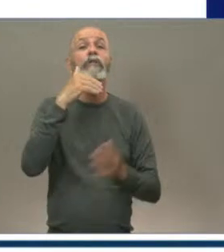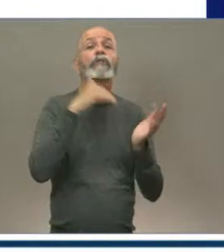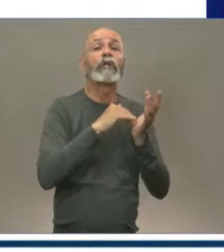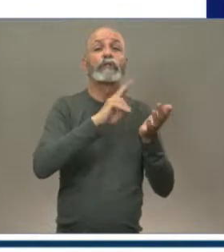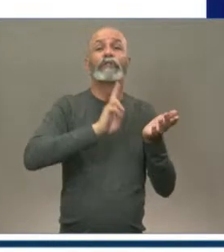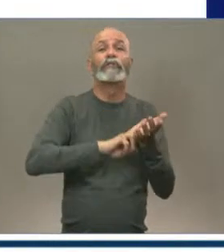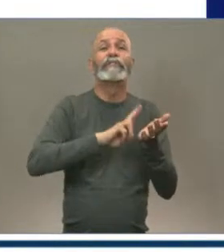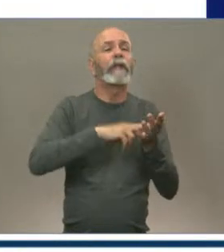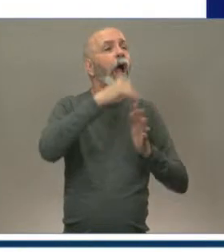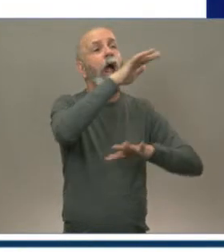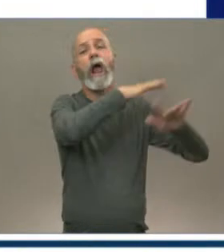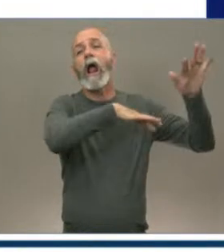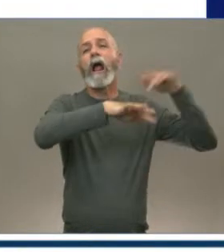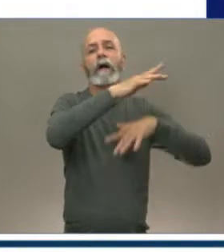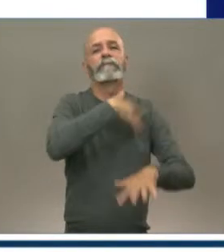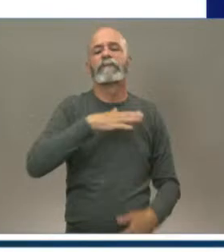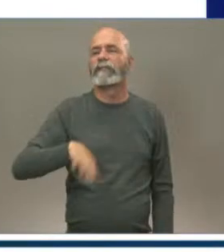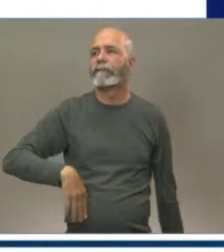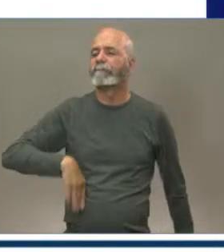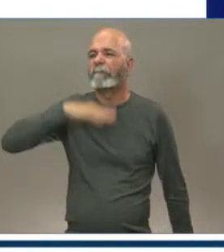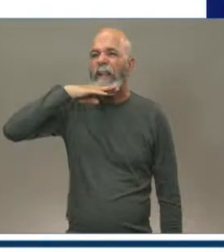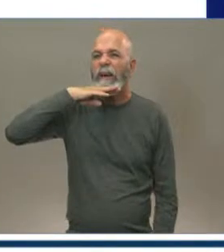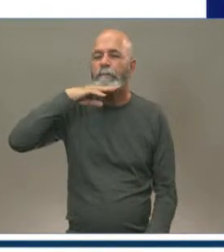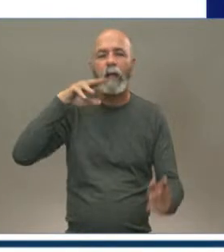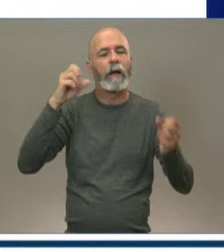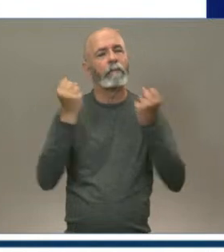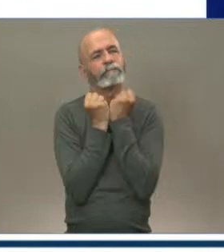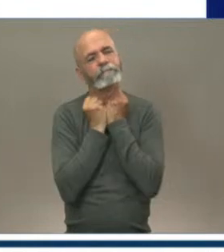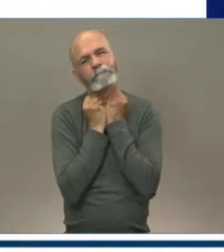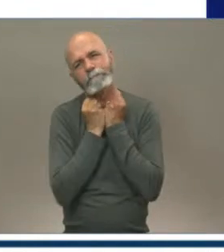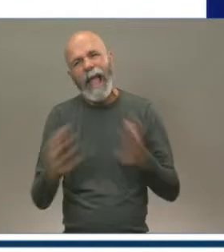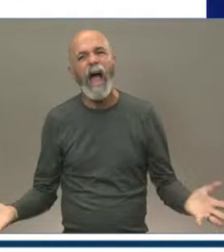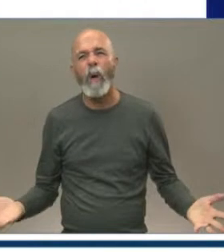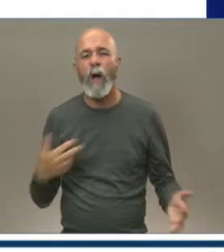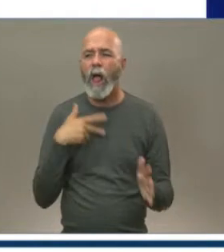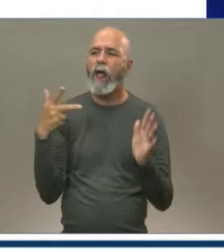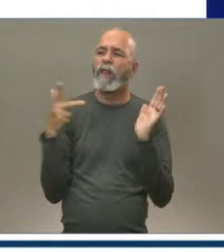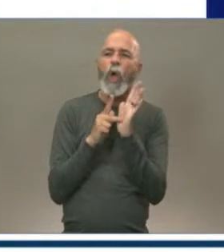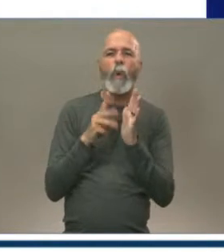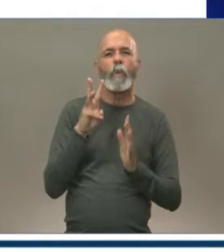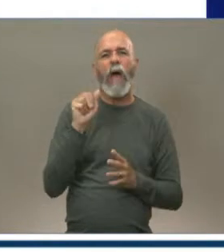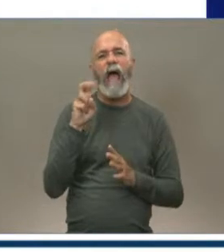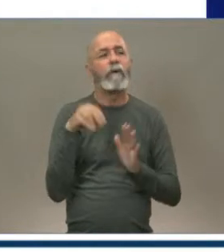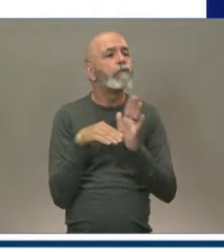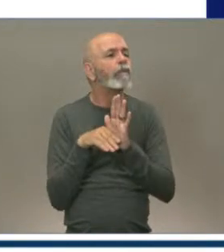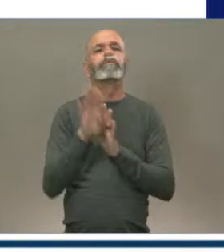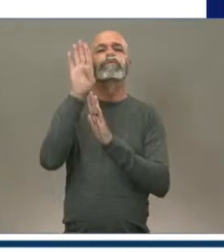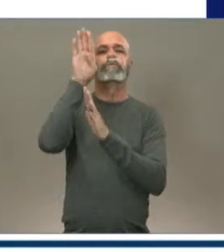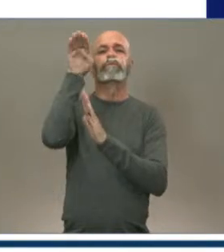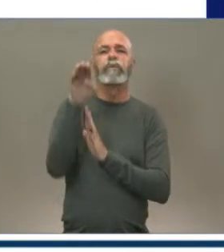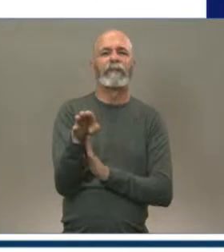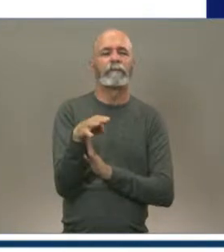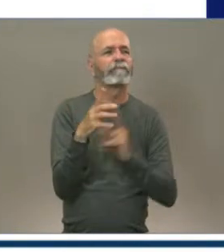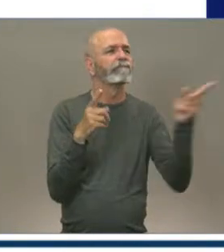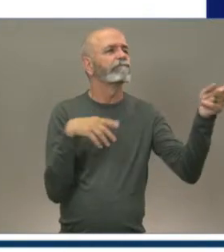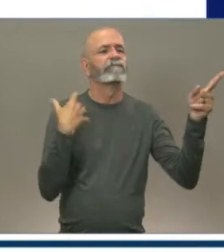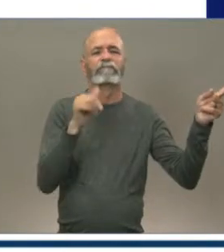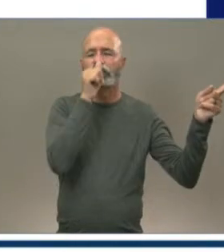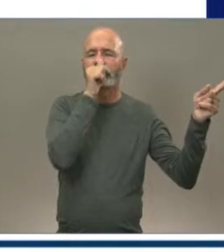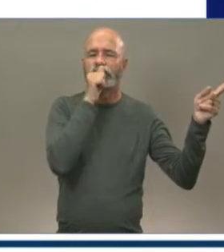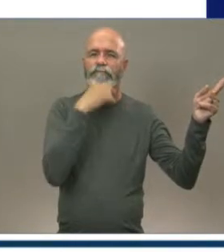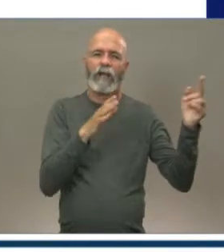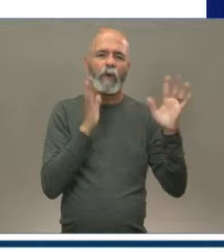and fed up with COVID, especially in this third wave surge. But you're doing extraordinary work, and we are all so